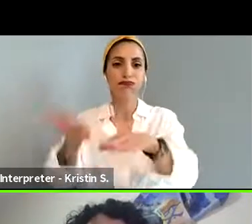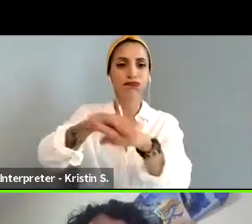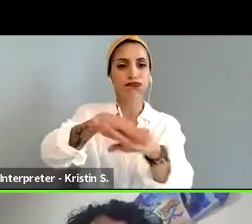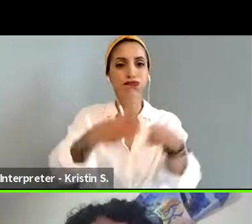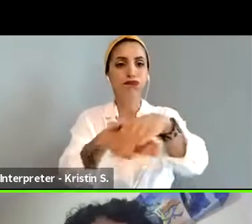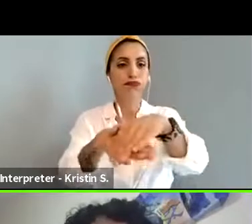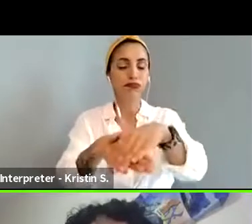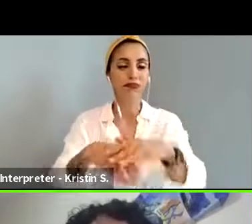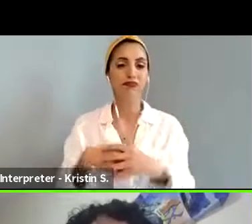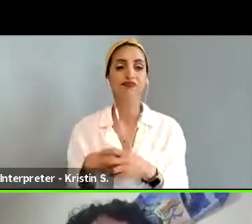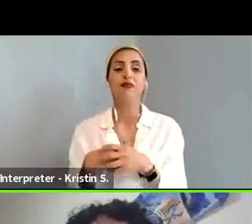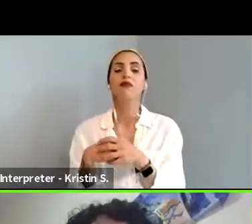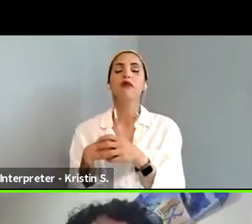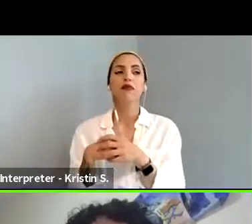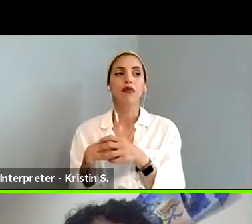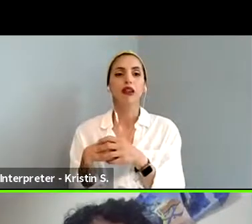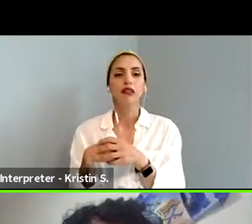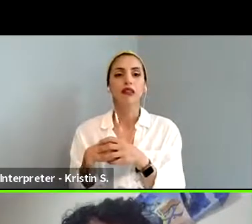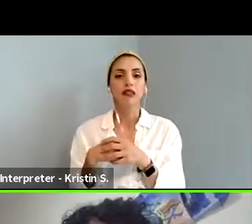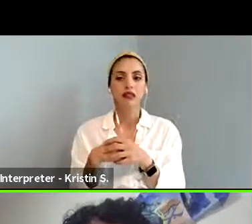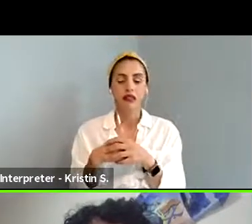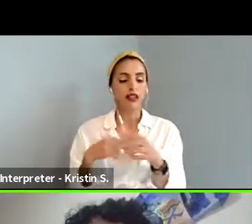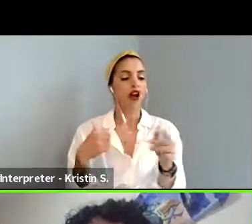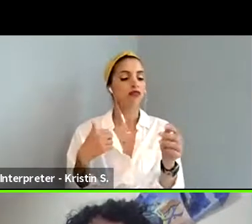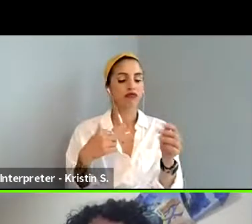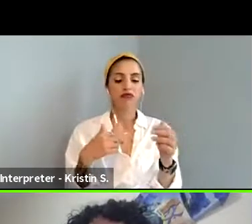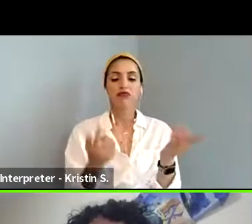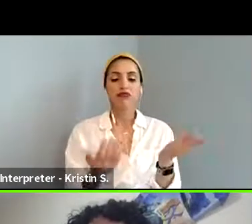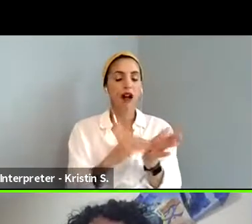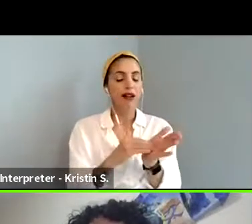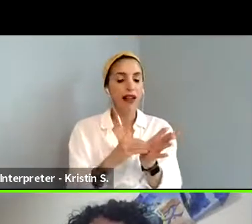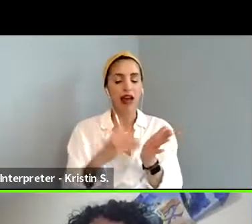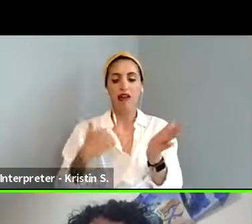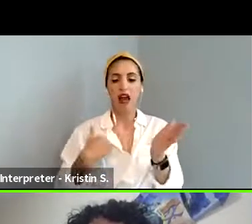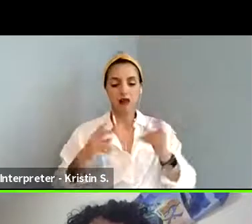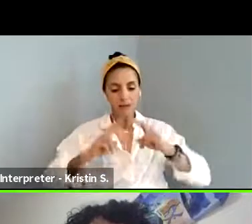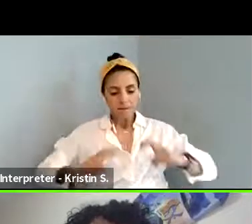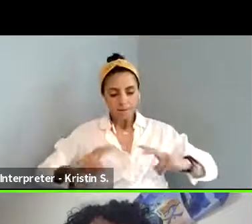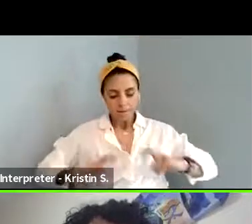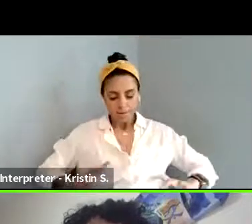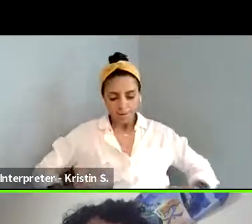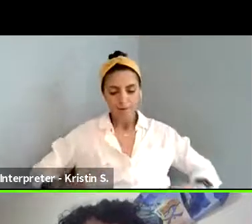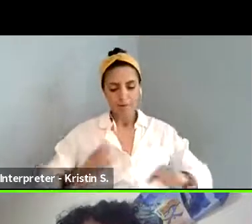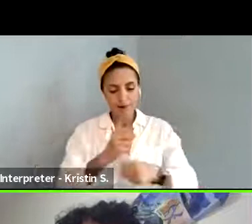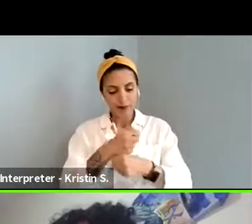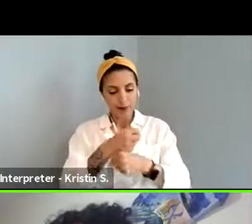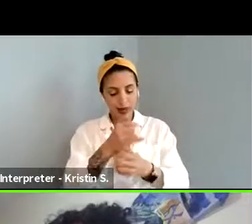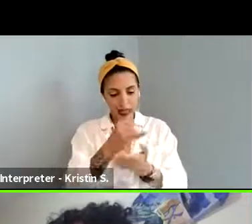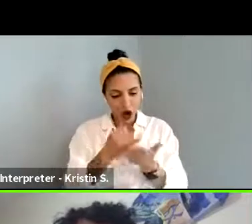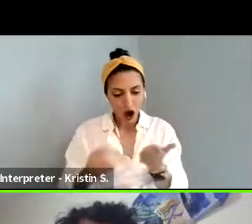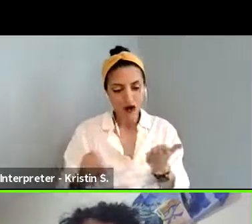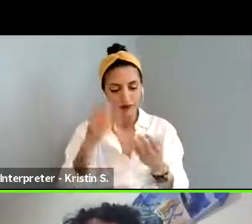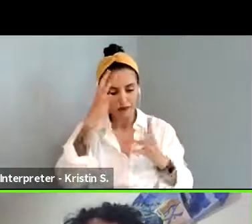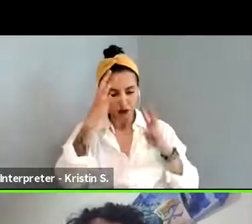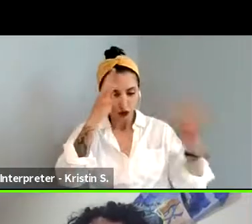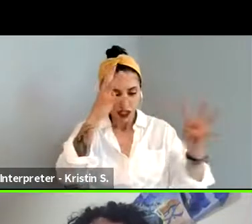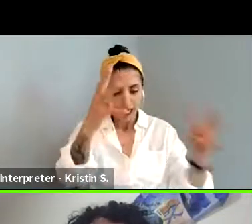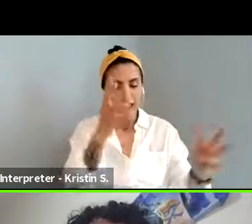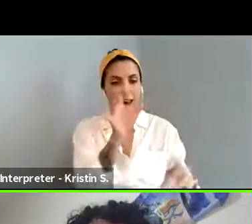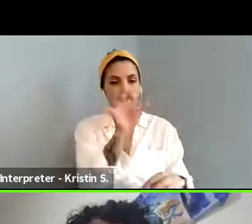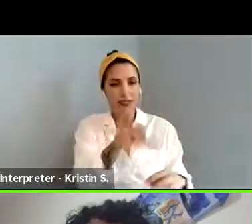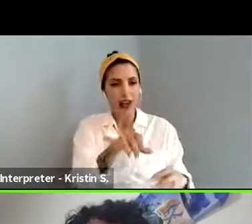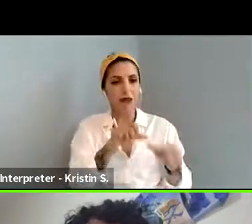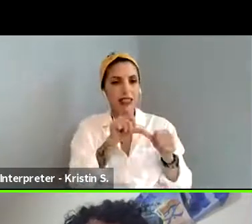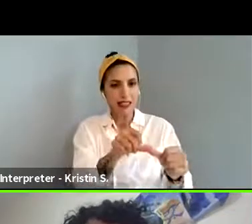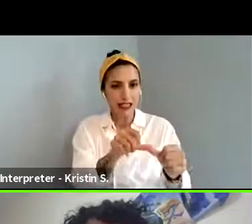inner reflection and kind of like sacredness of the art practice that was continuing, you know, as much as it